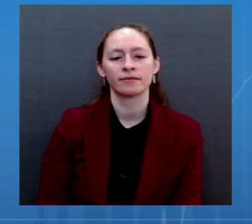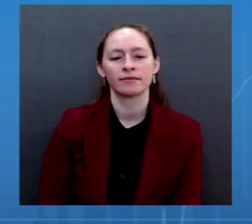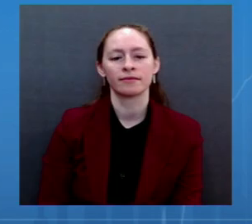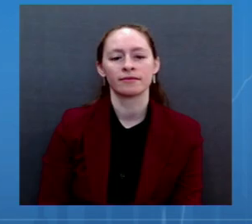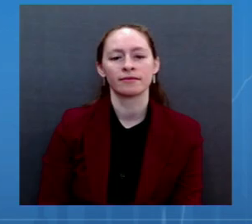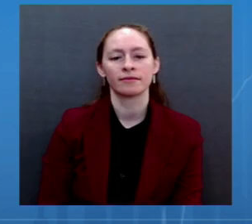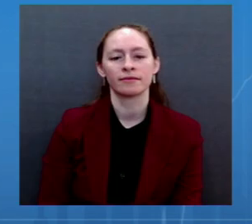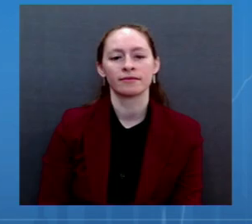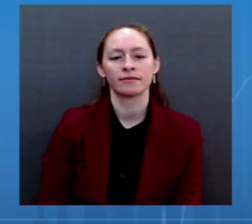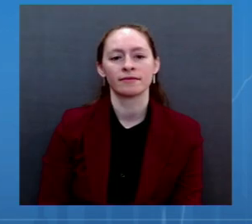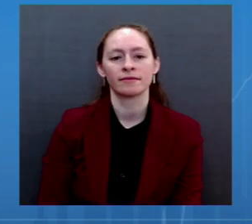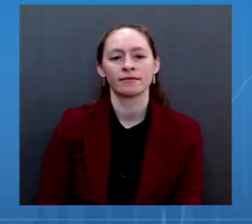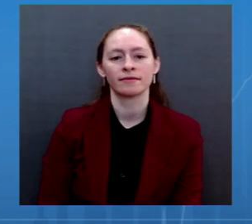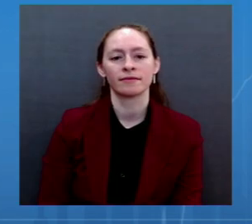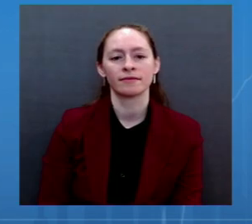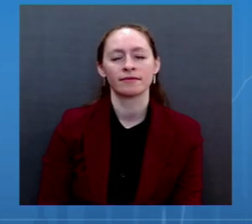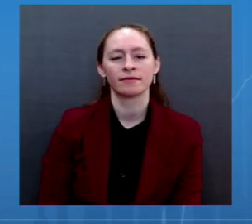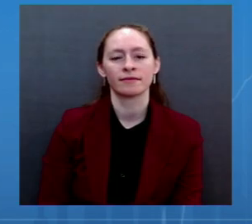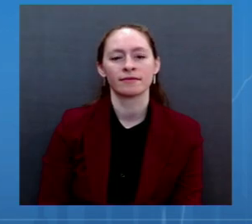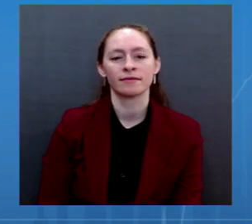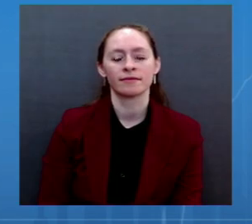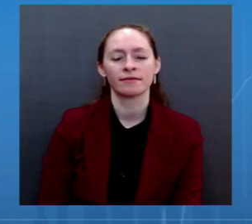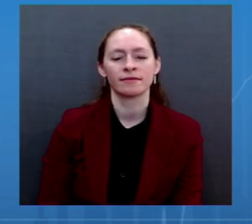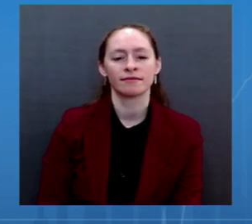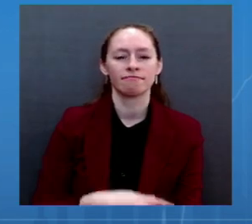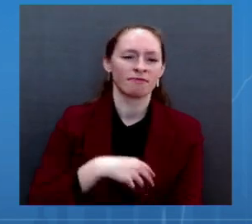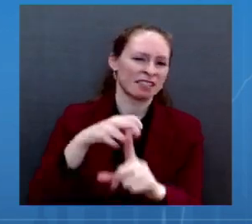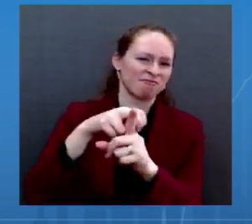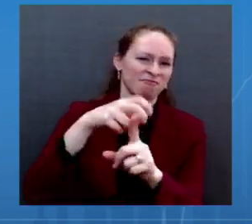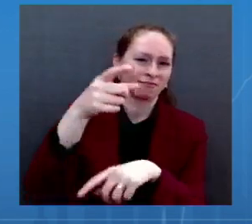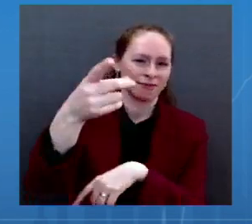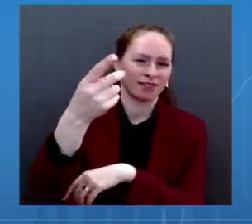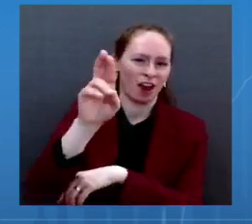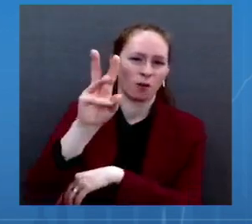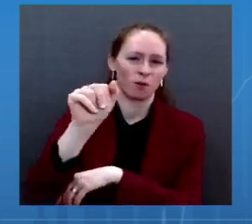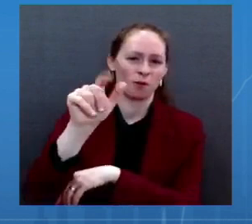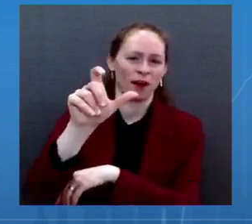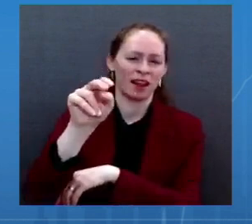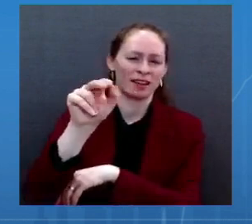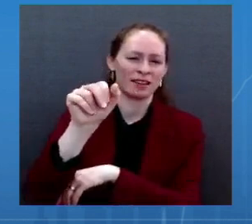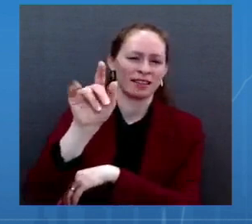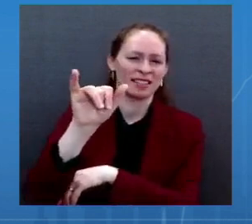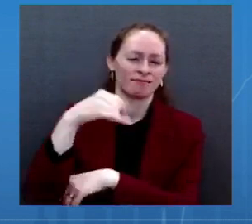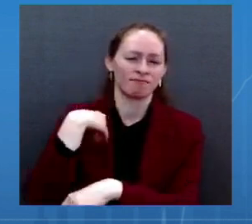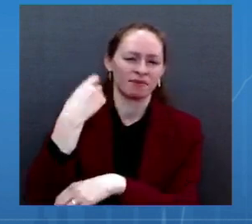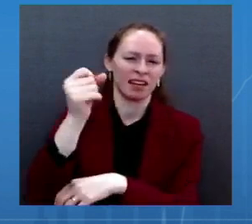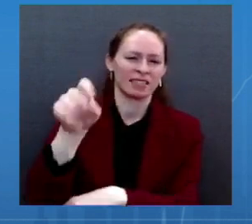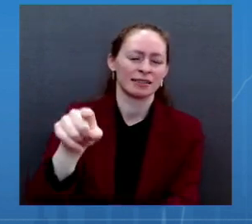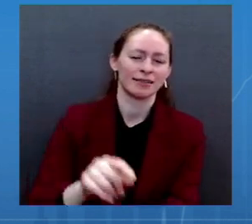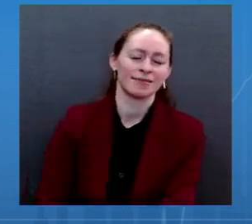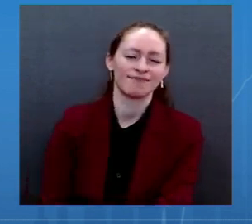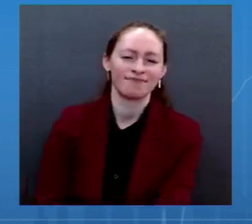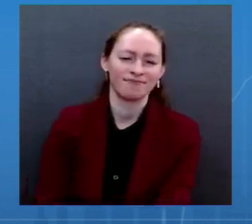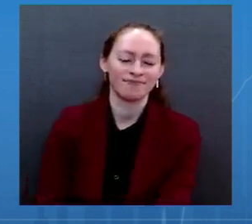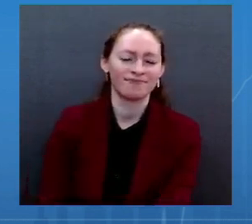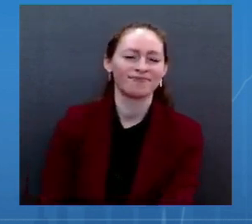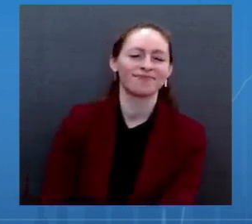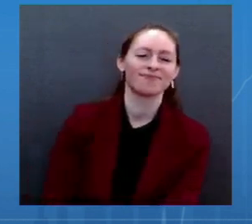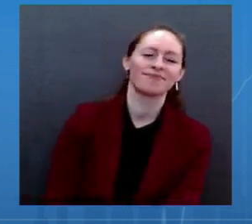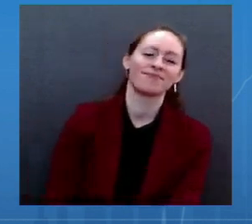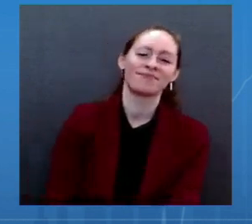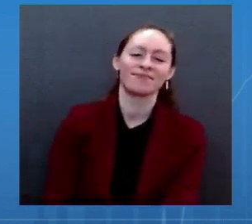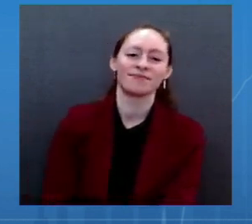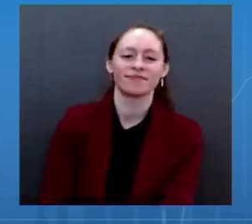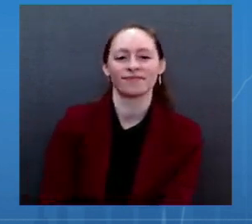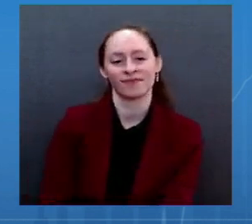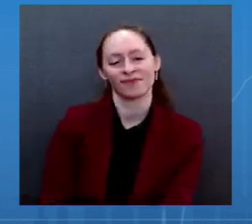CDC considering ending the practice of releasing daily infection counts for the US, given that there are so many